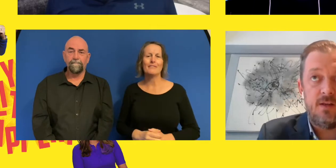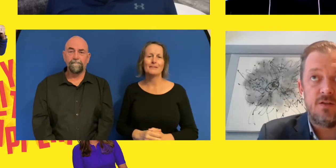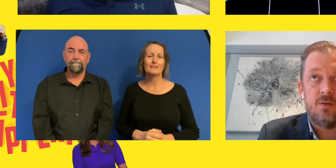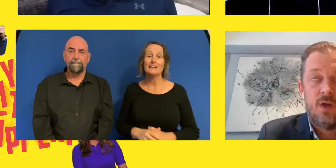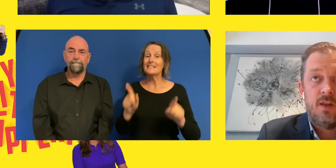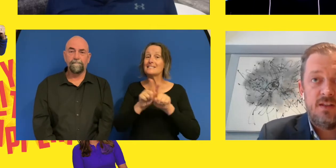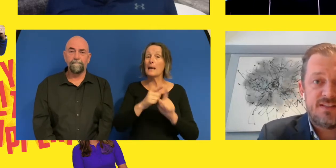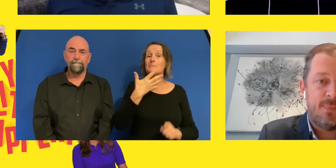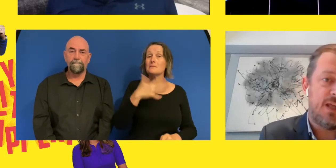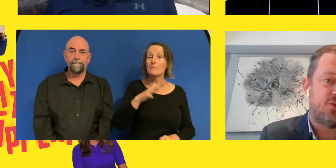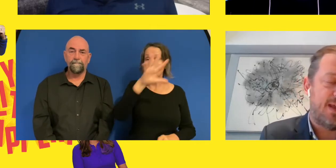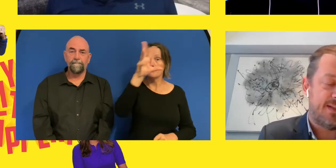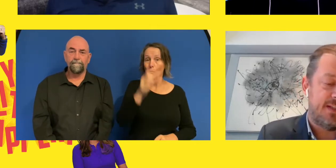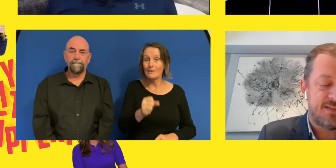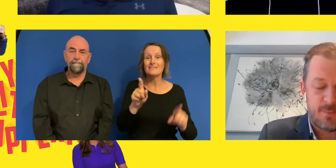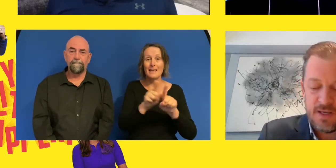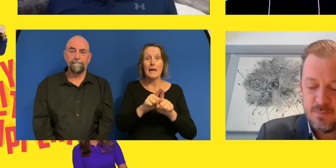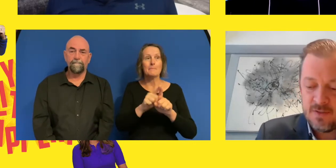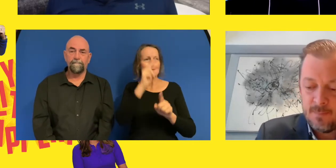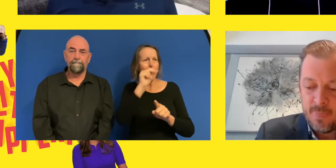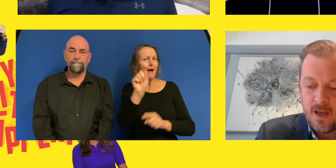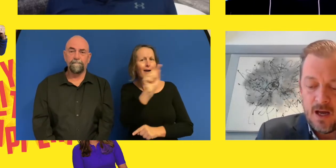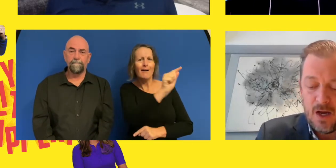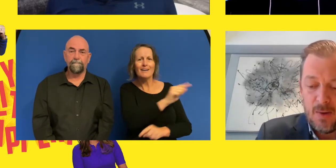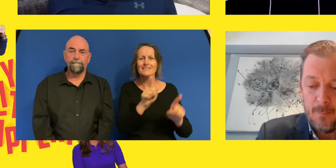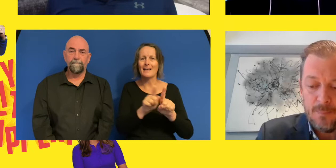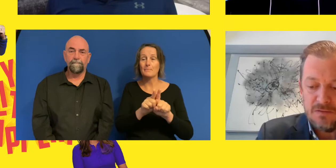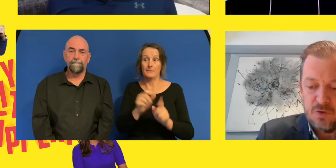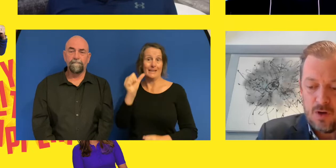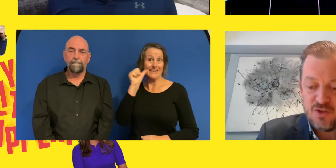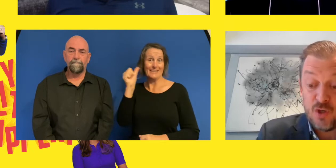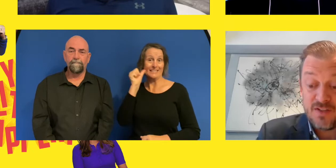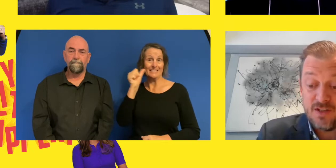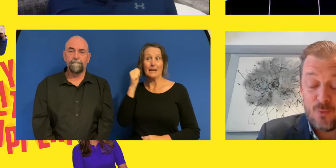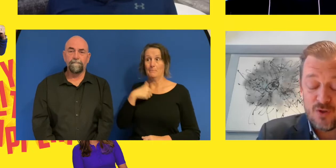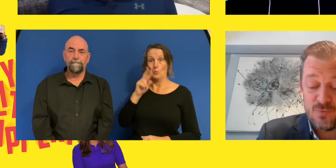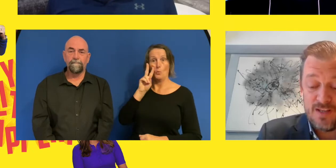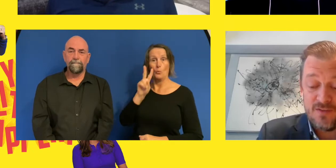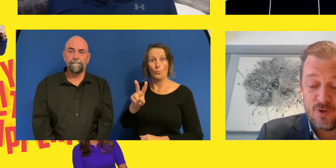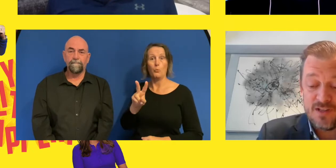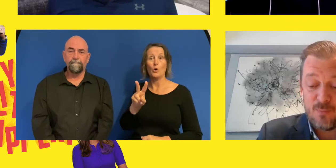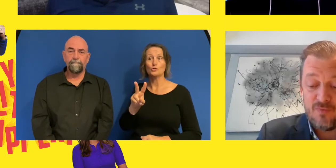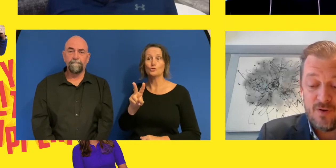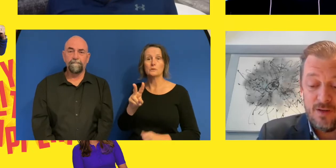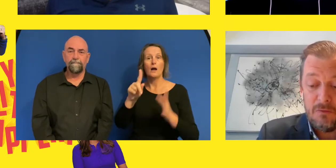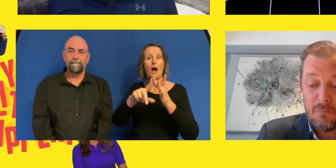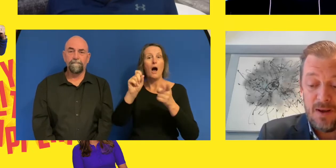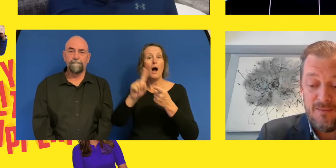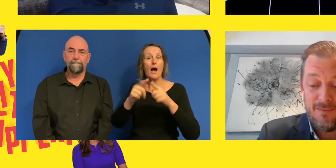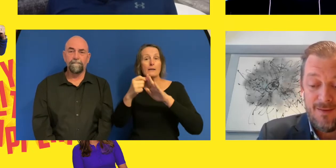competing here. So it's a similar trend as in the Summer Games. So I saw yesterday, I watched yesterday, for example, a